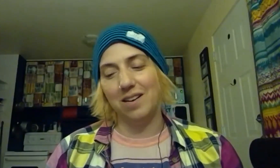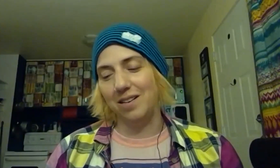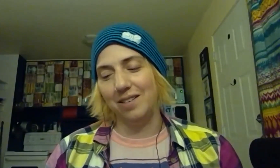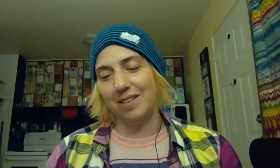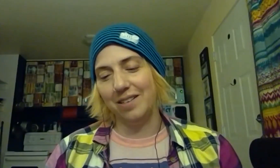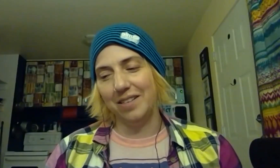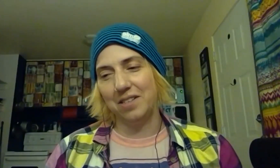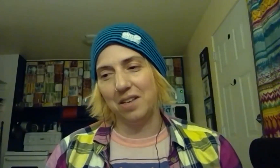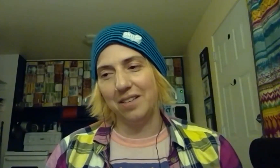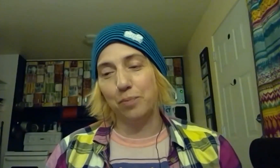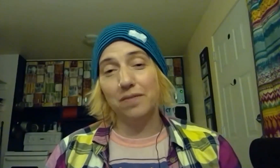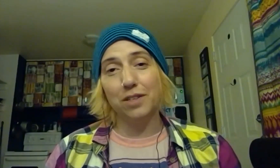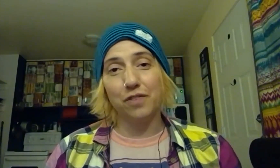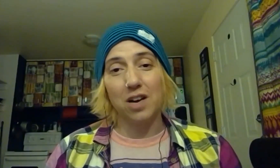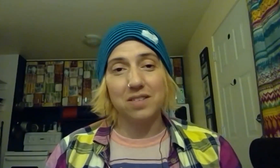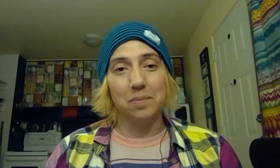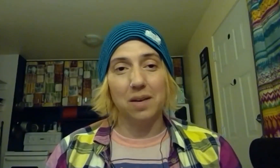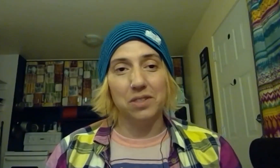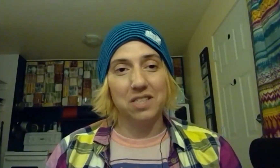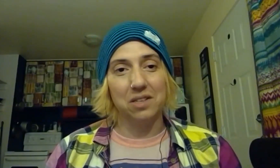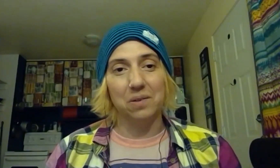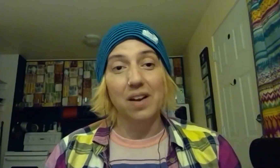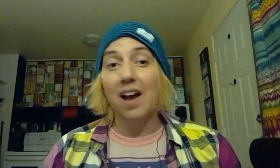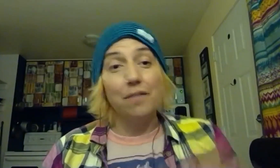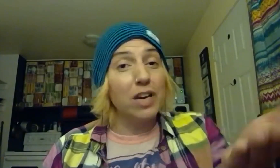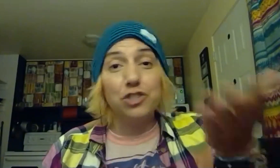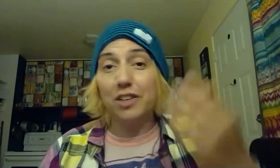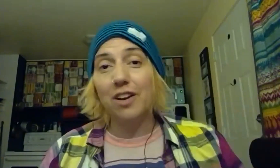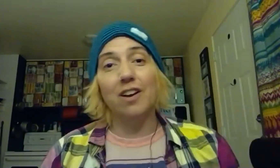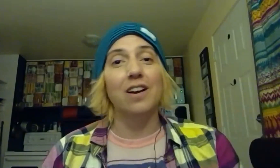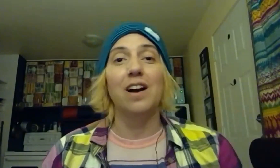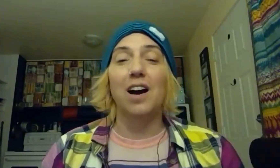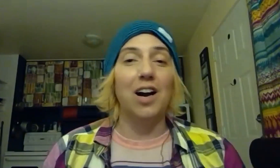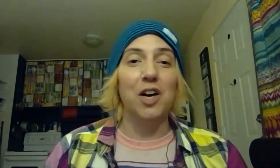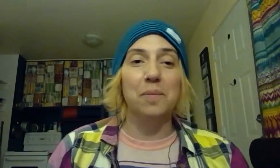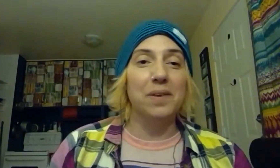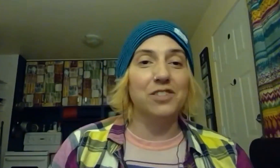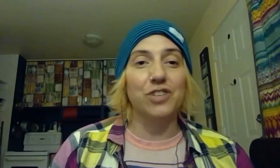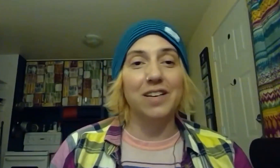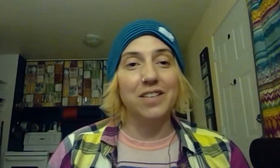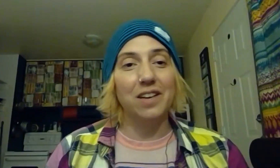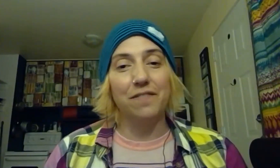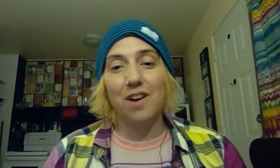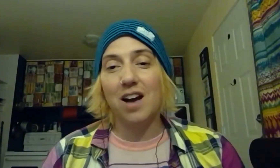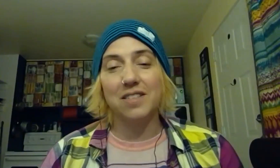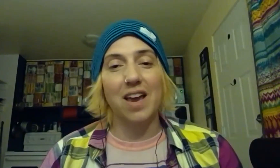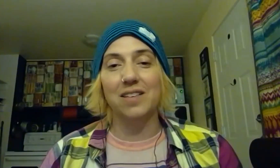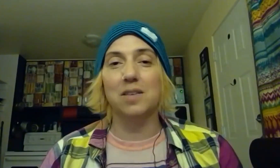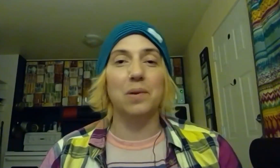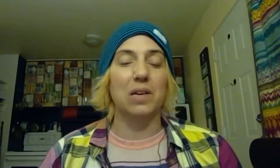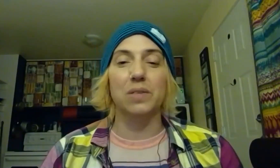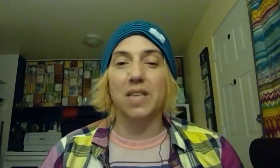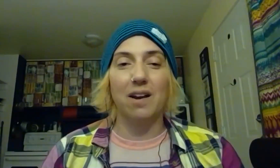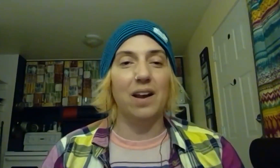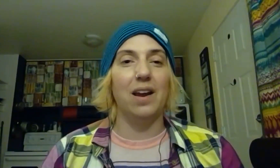guys. It's a privilege for us to be able to have Rachel here translating for us, and